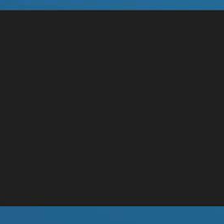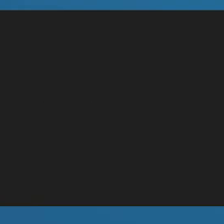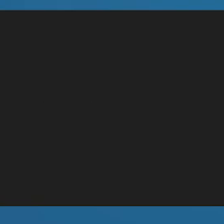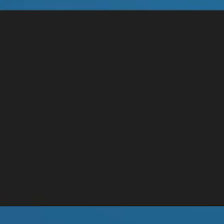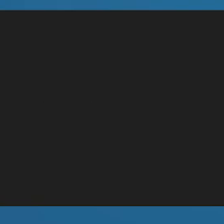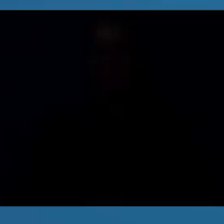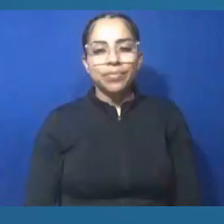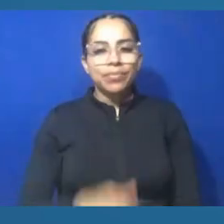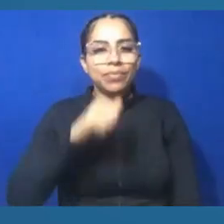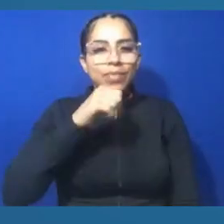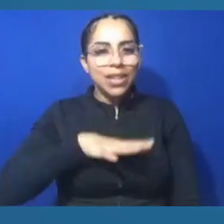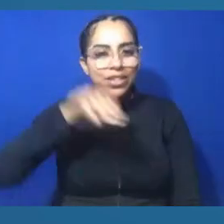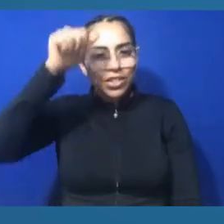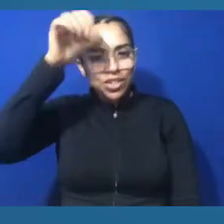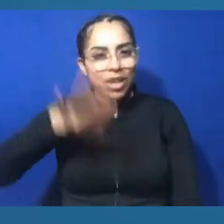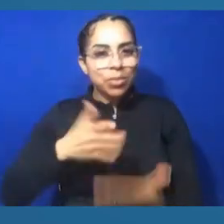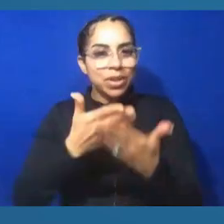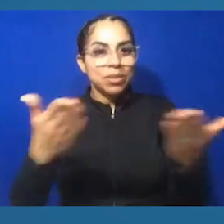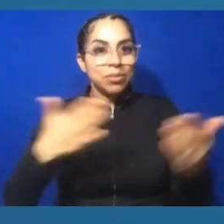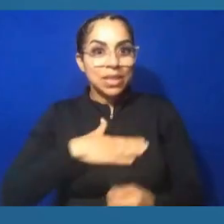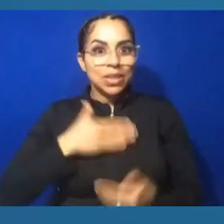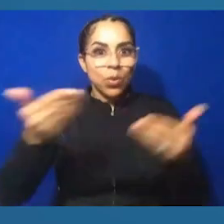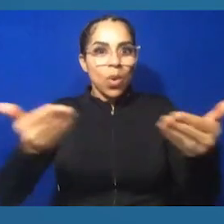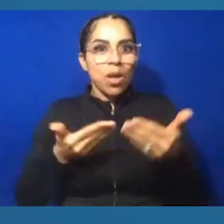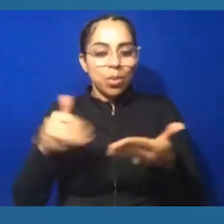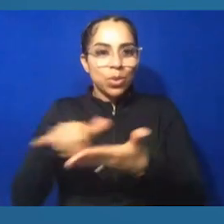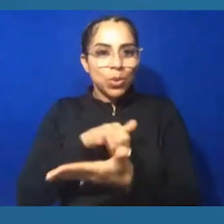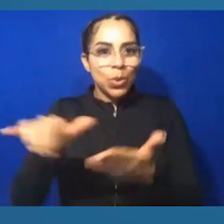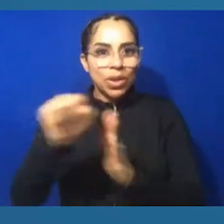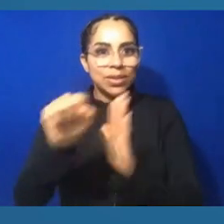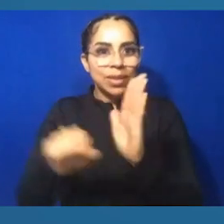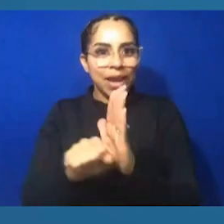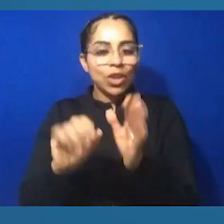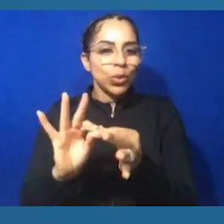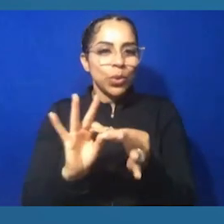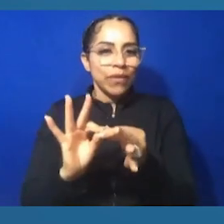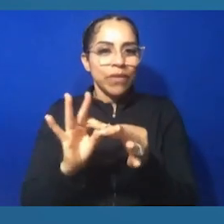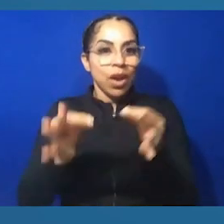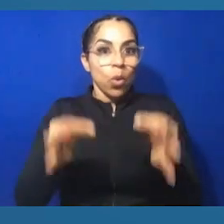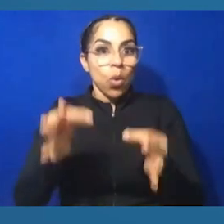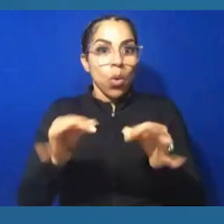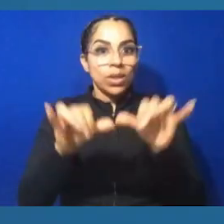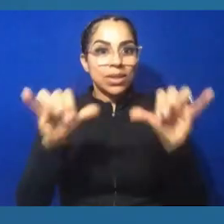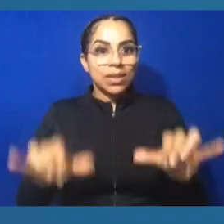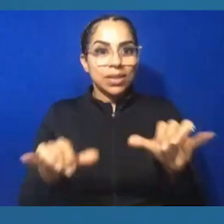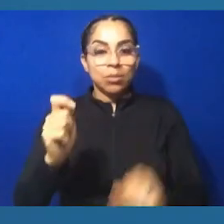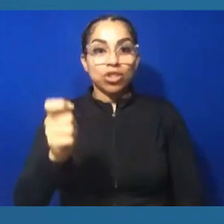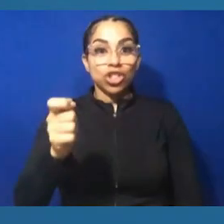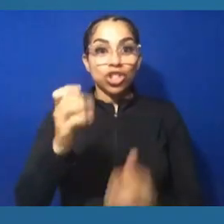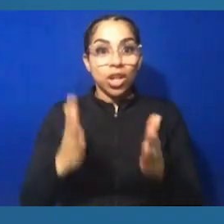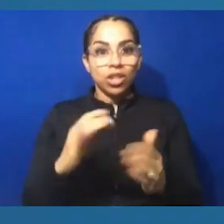Please welcome New York State Unified Court System Judge Joseph Zayas.